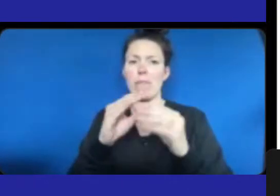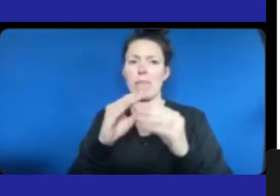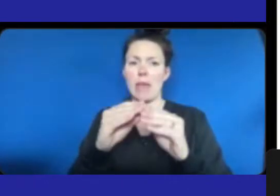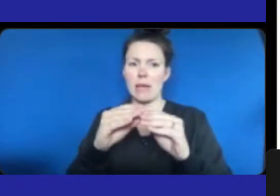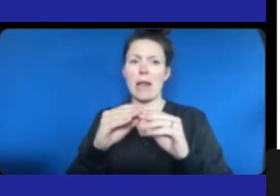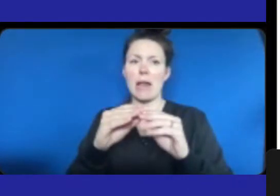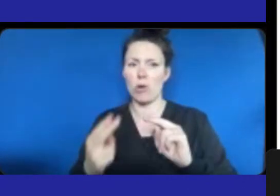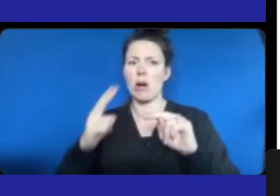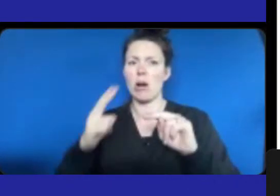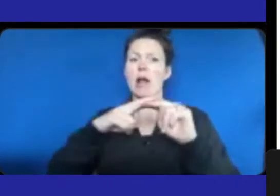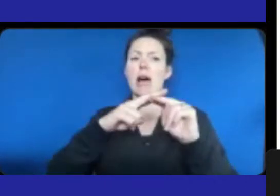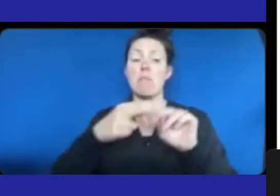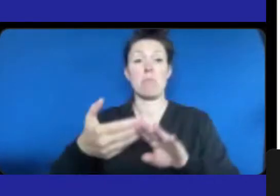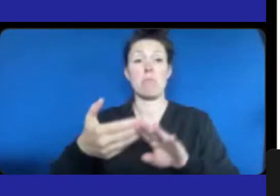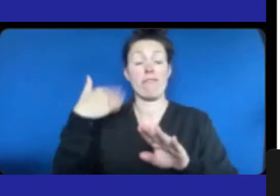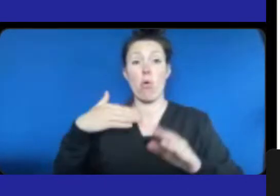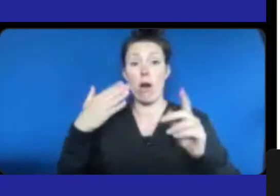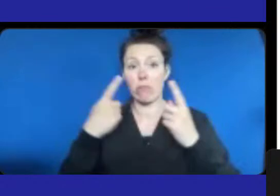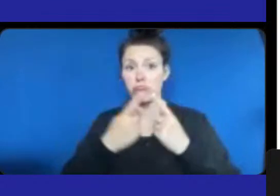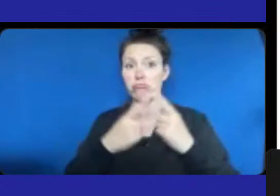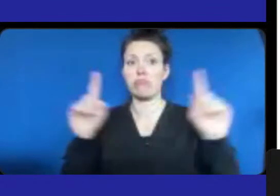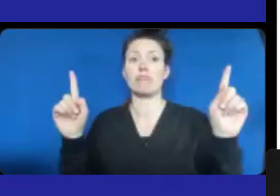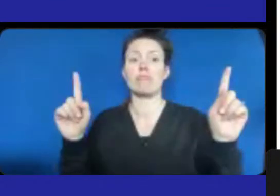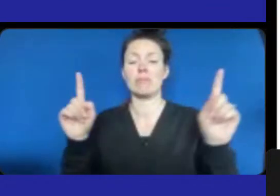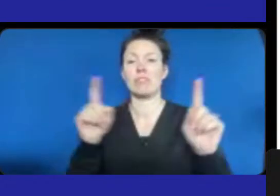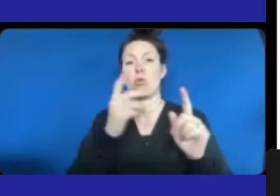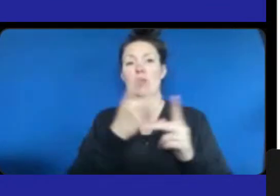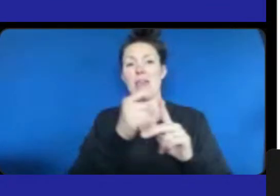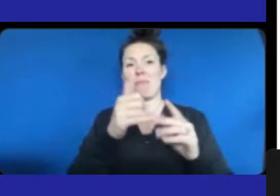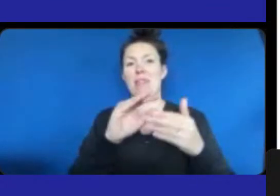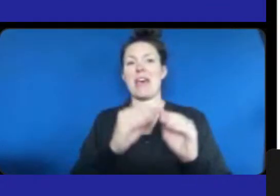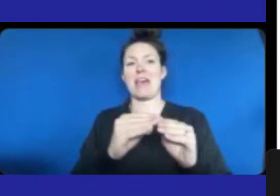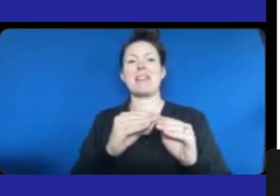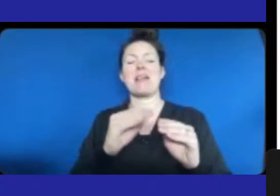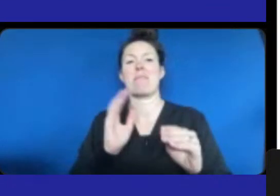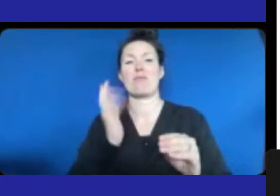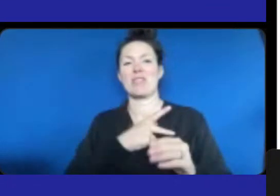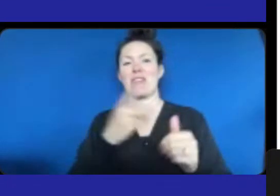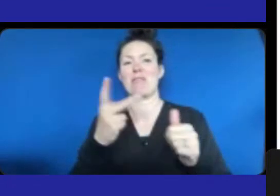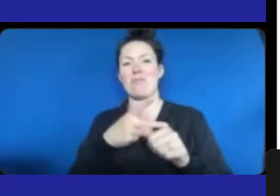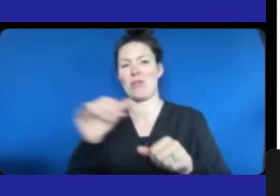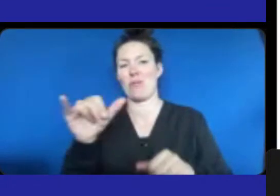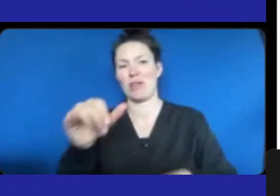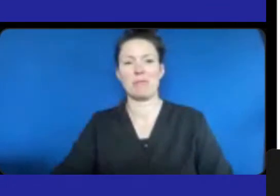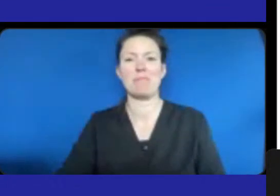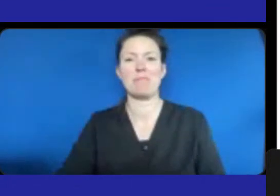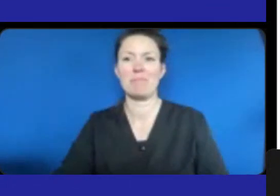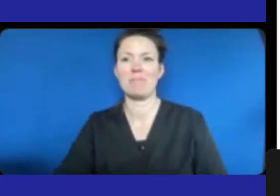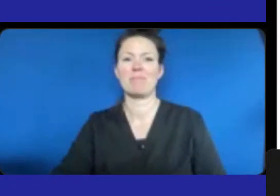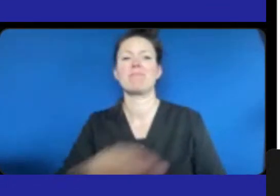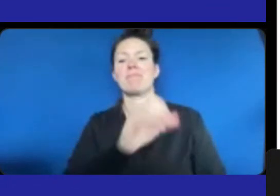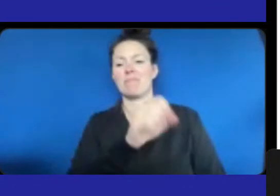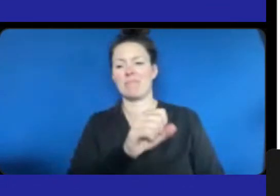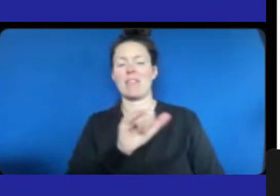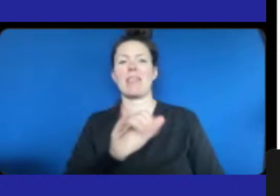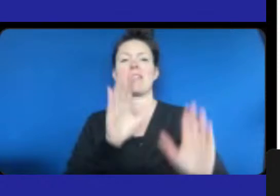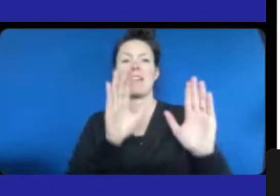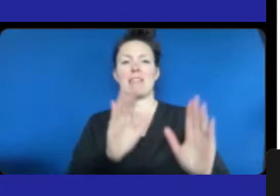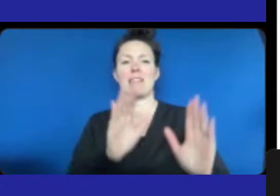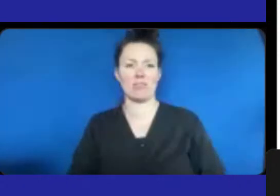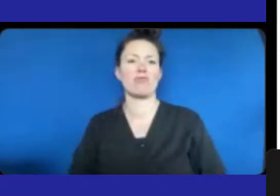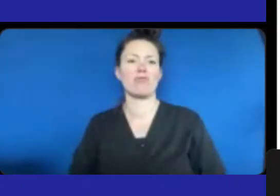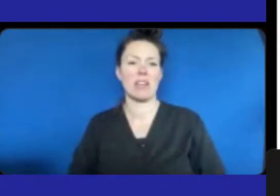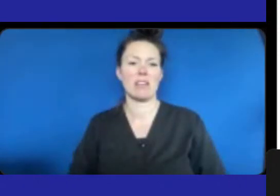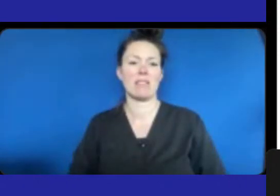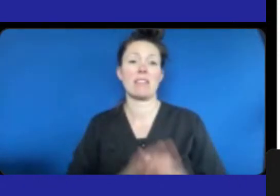so successful that staying up there is a test. It's hard, yeah. Right. Well, that is great.